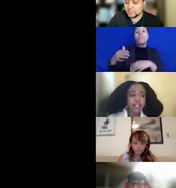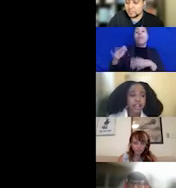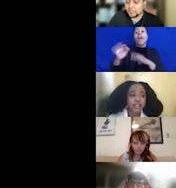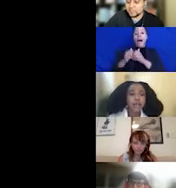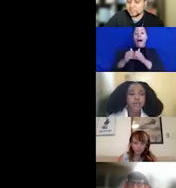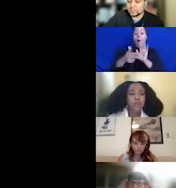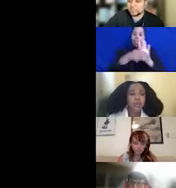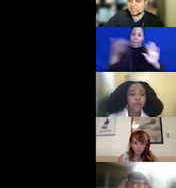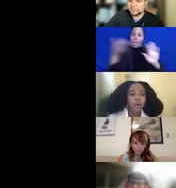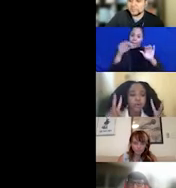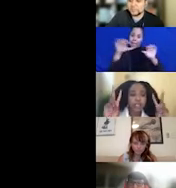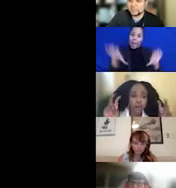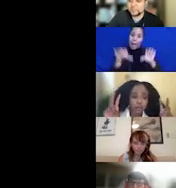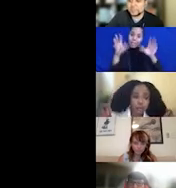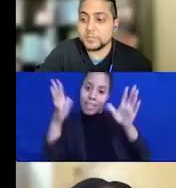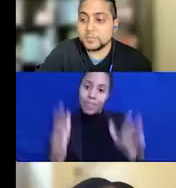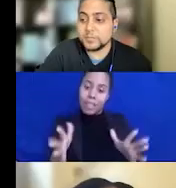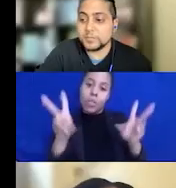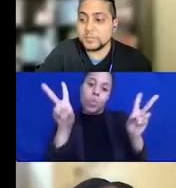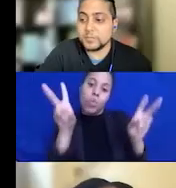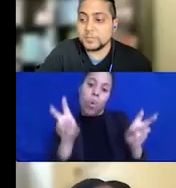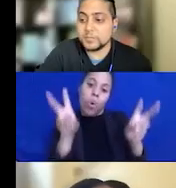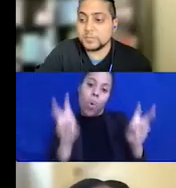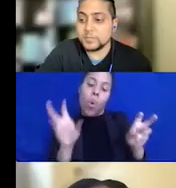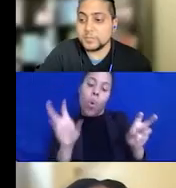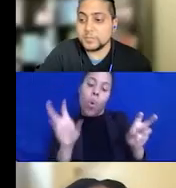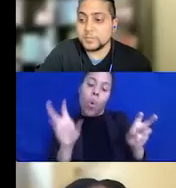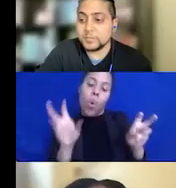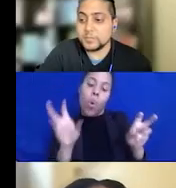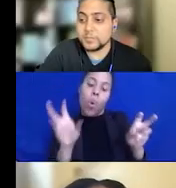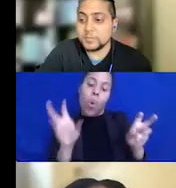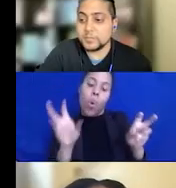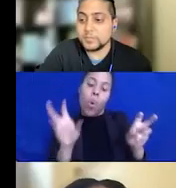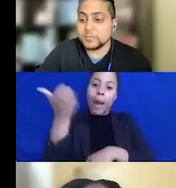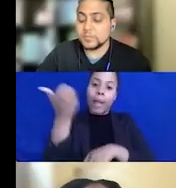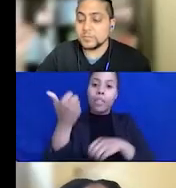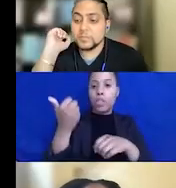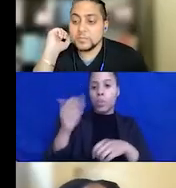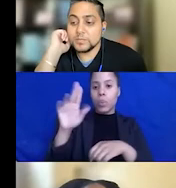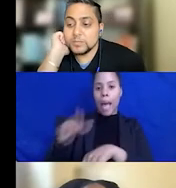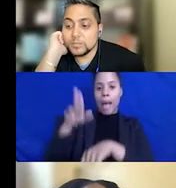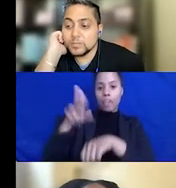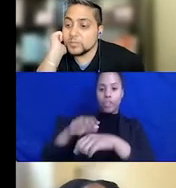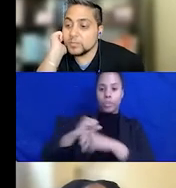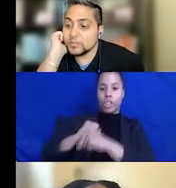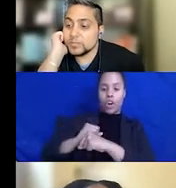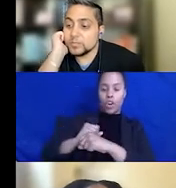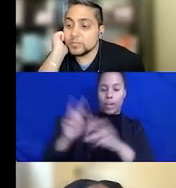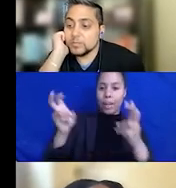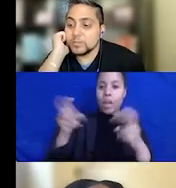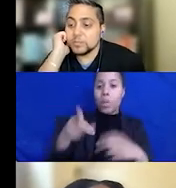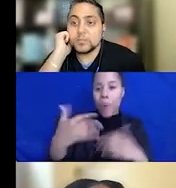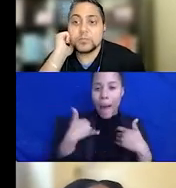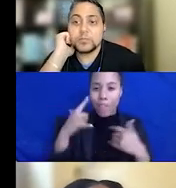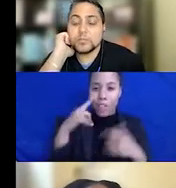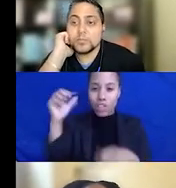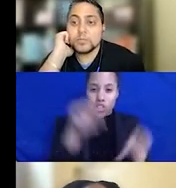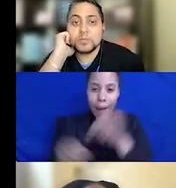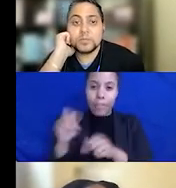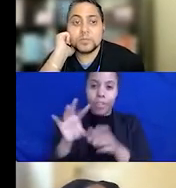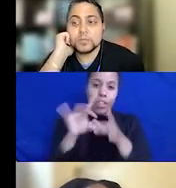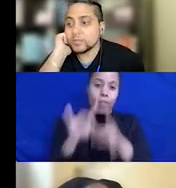activists as quote unquote terrorists and threats to national security. You have a strategy around